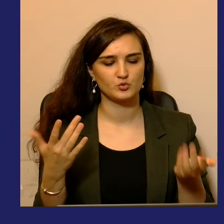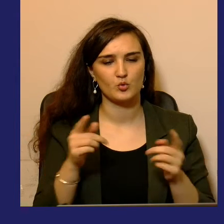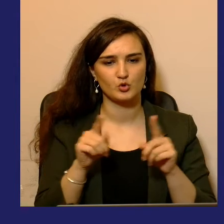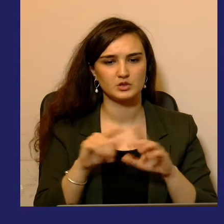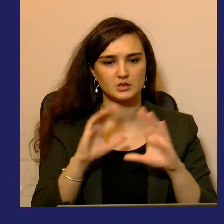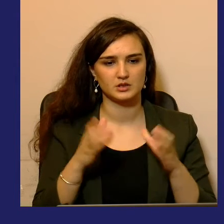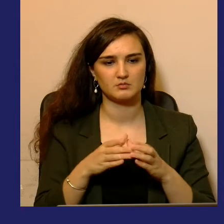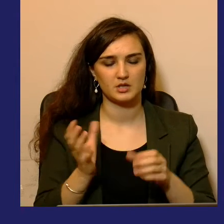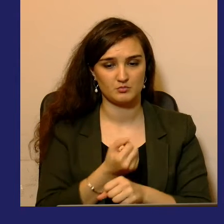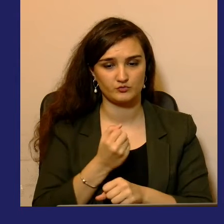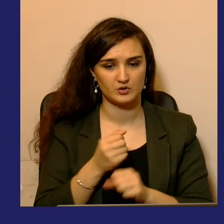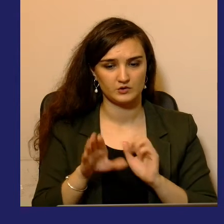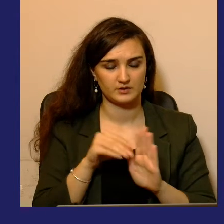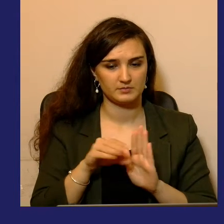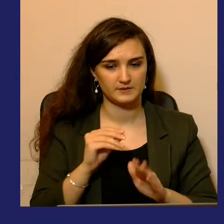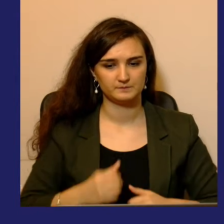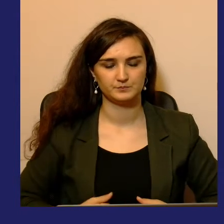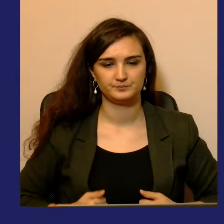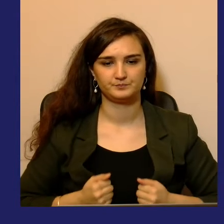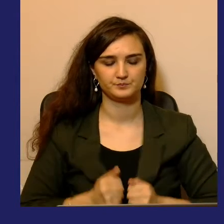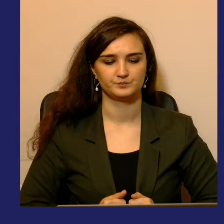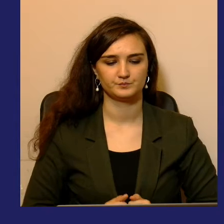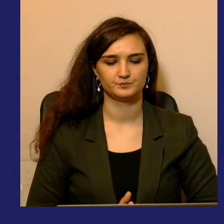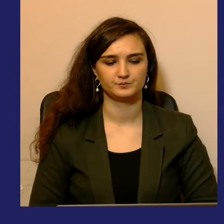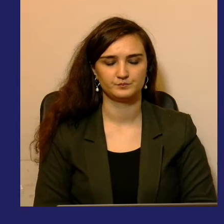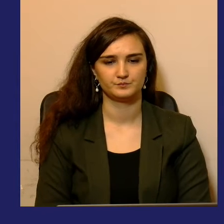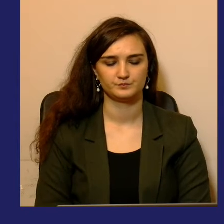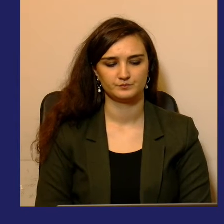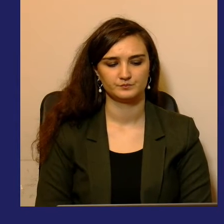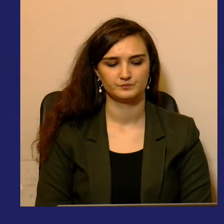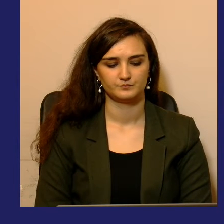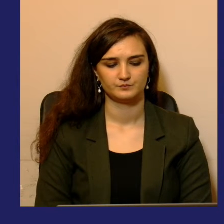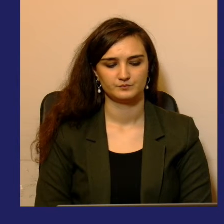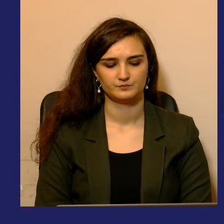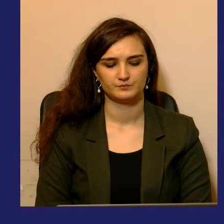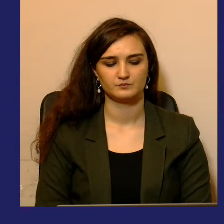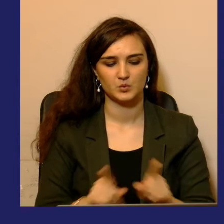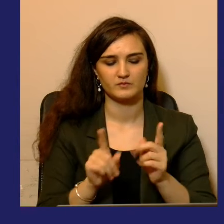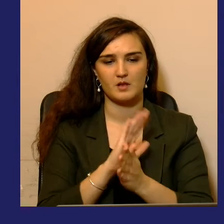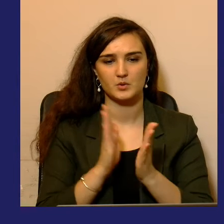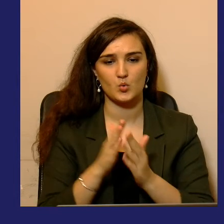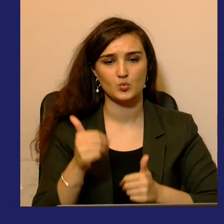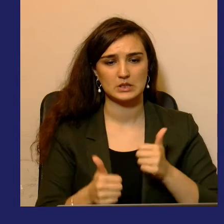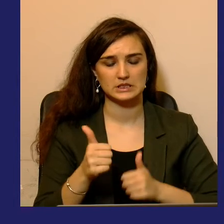And so there is an enormous amount of electoral competition at every level of government, which makes it